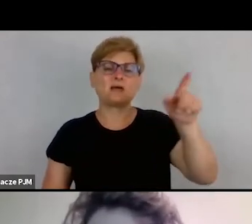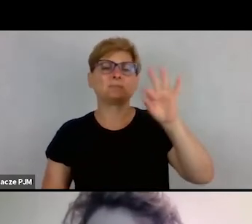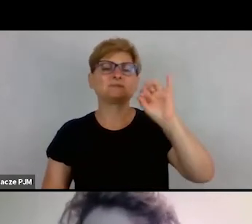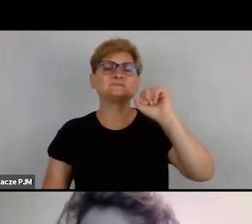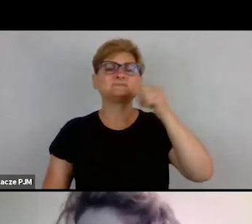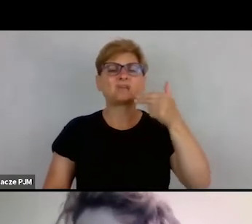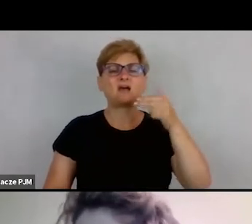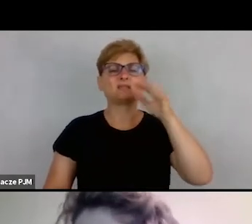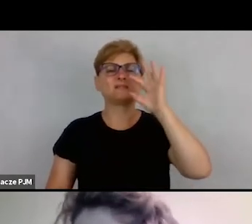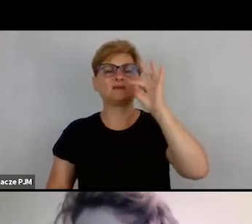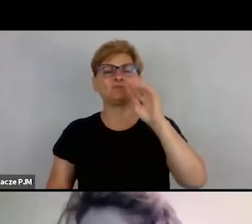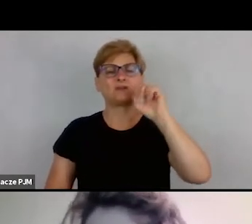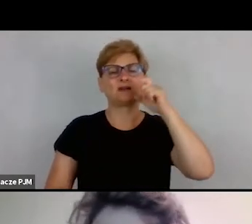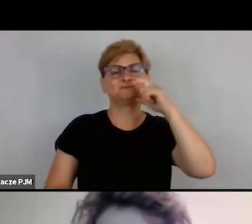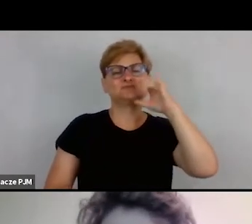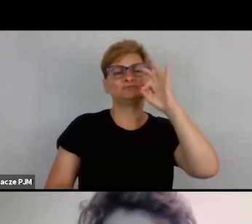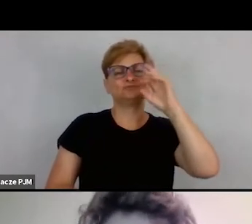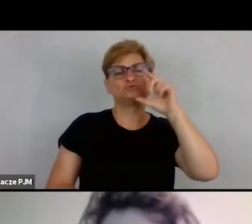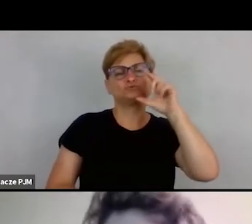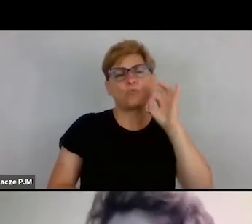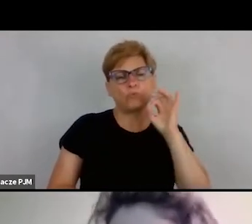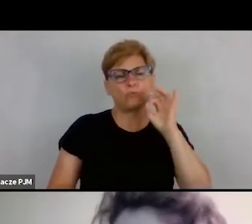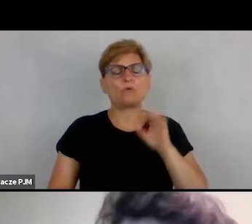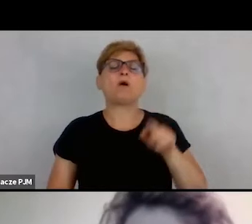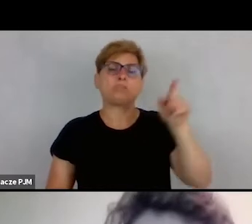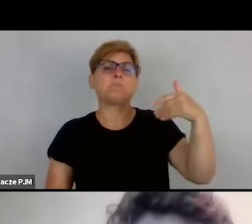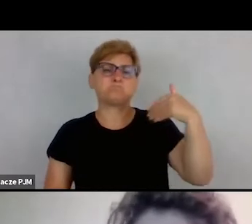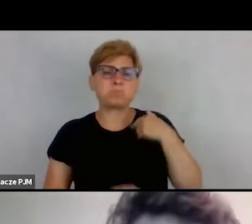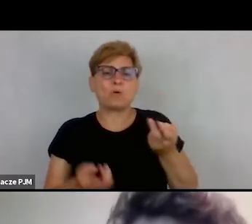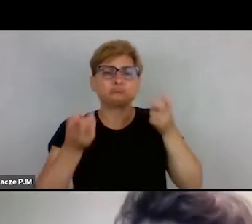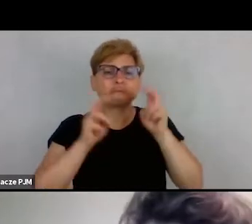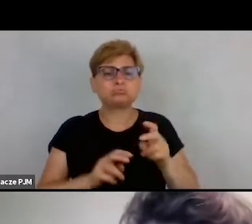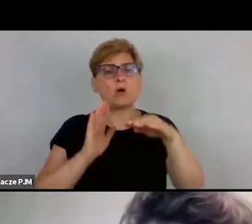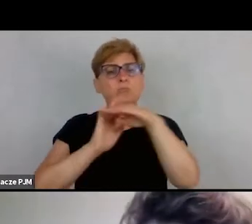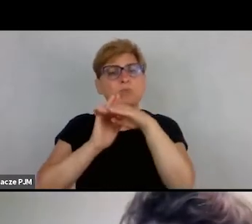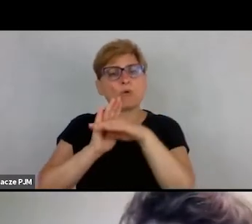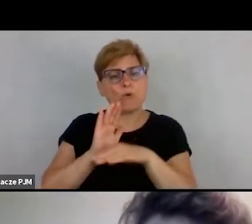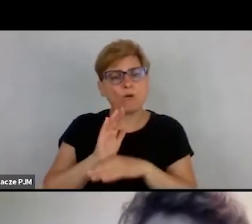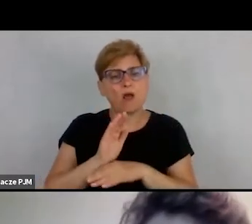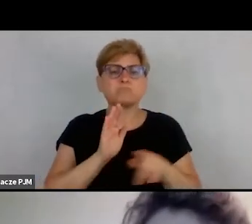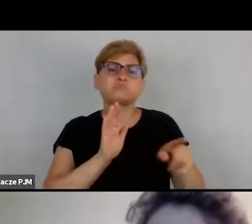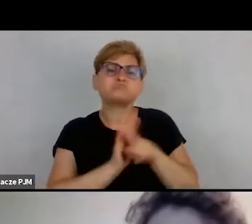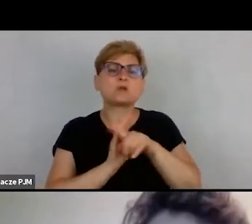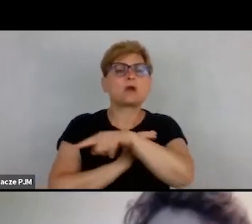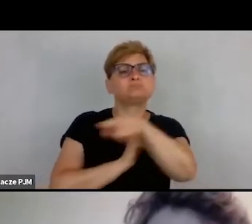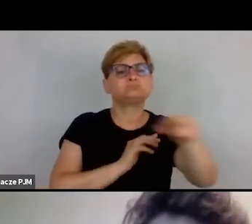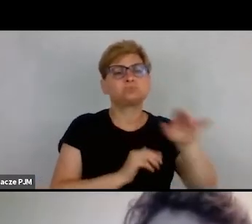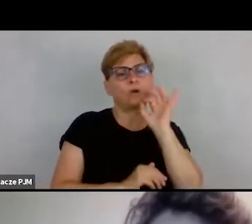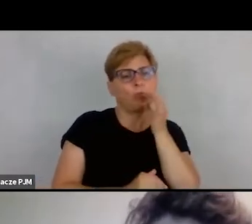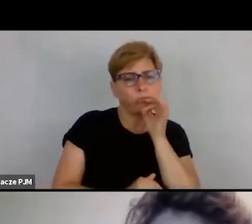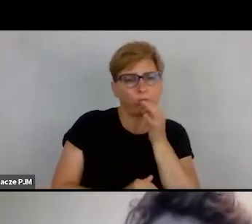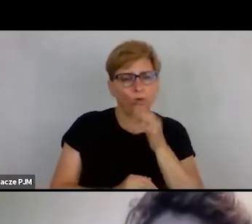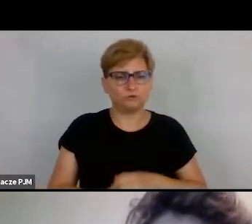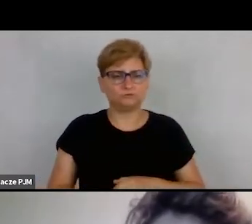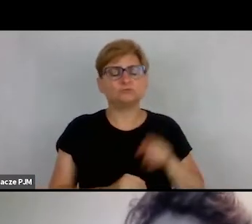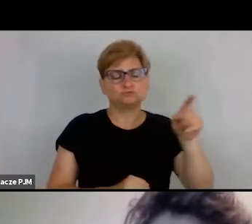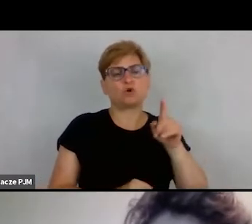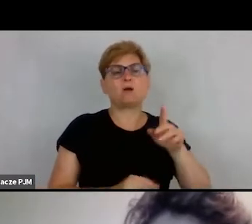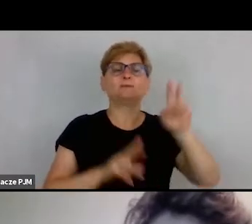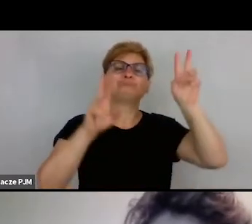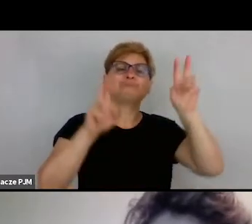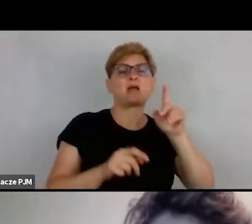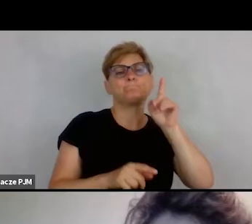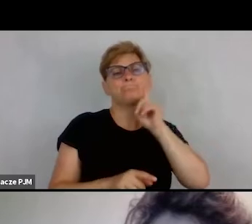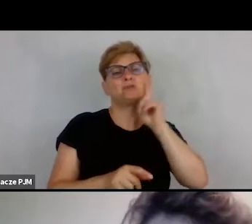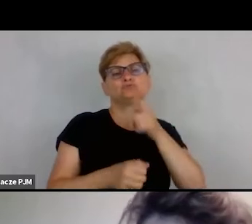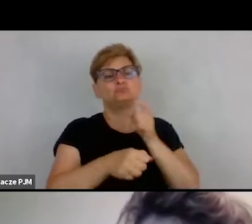youth program focused on young men on the West Coast, and one of the first in the country, and worked together